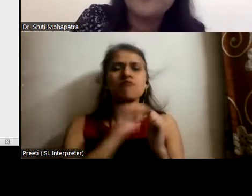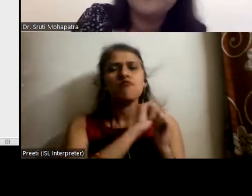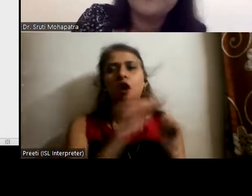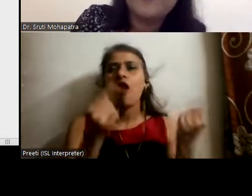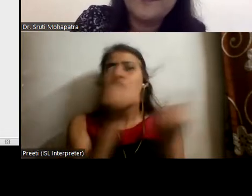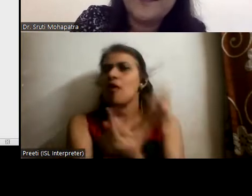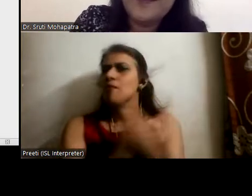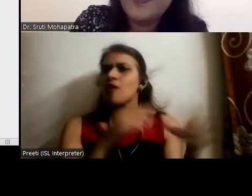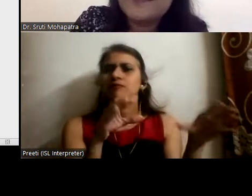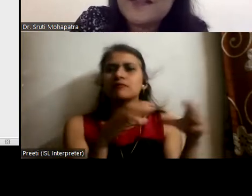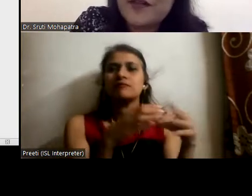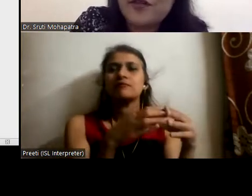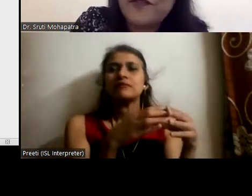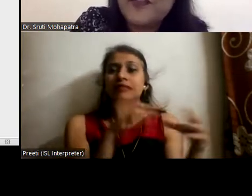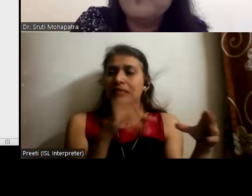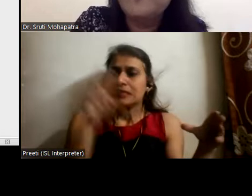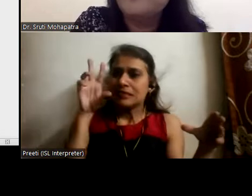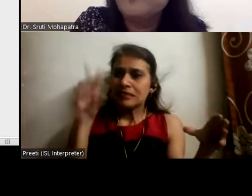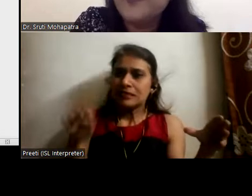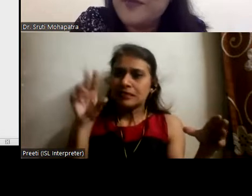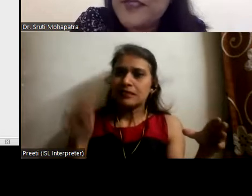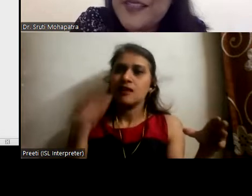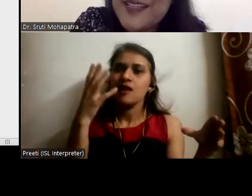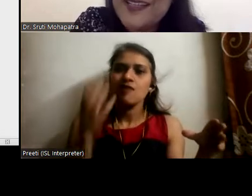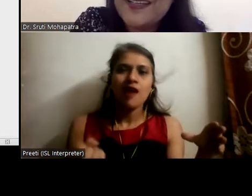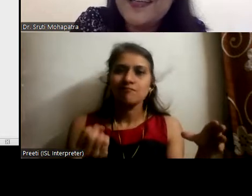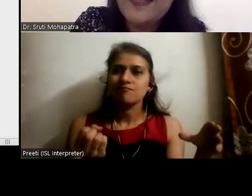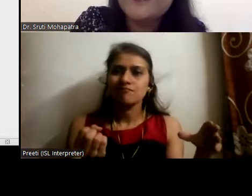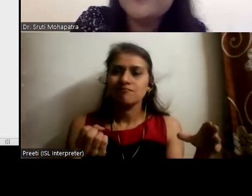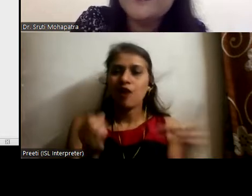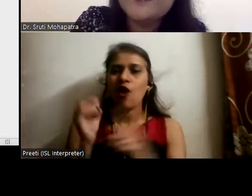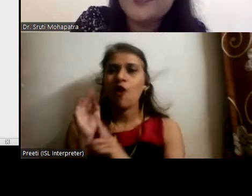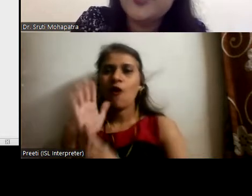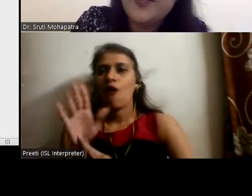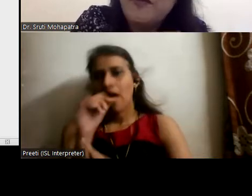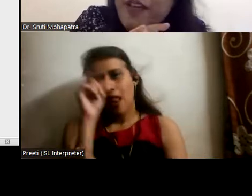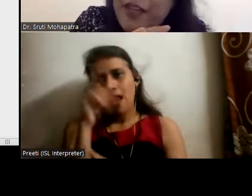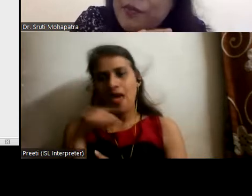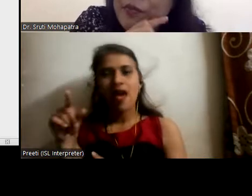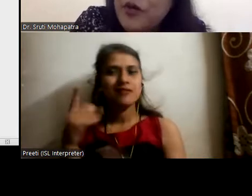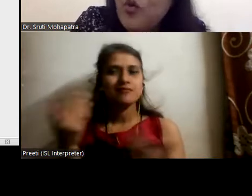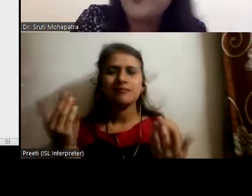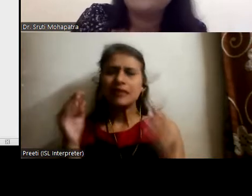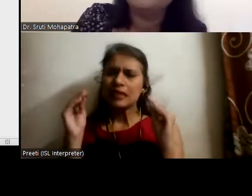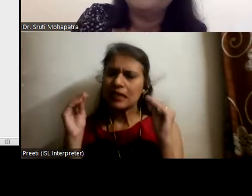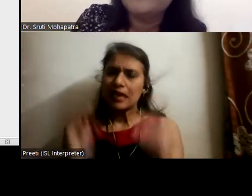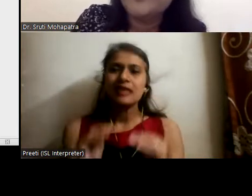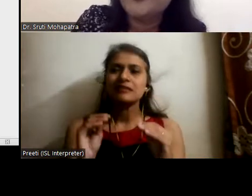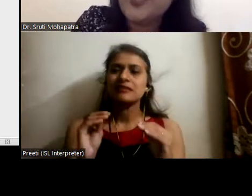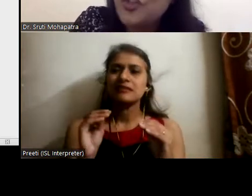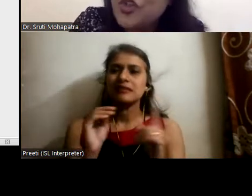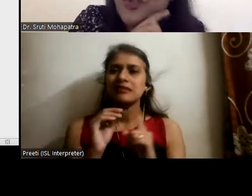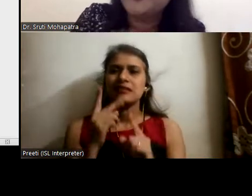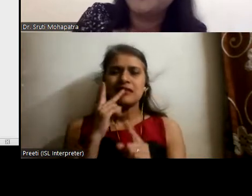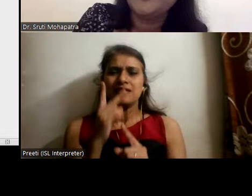want women there. As a result of this, very poor representation in India's legislation, very low